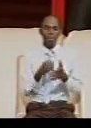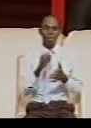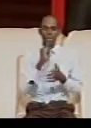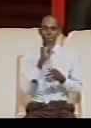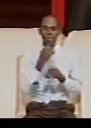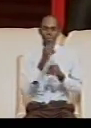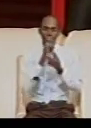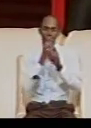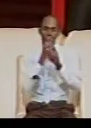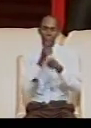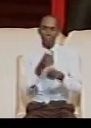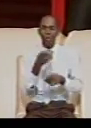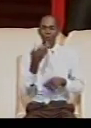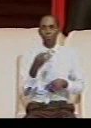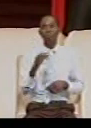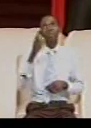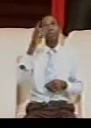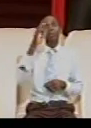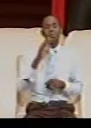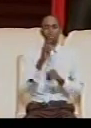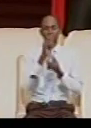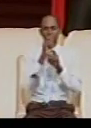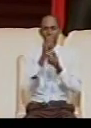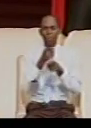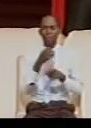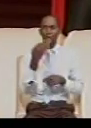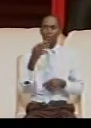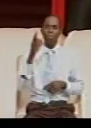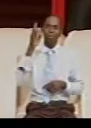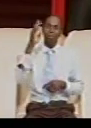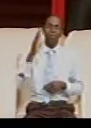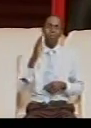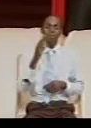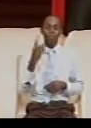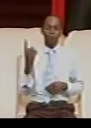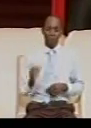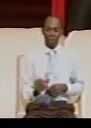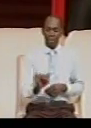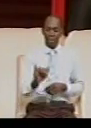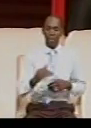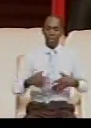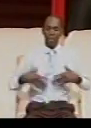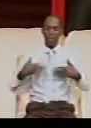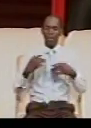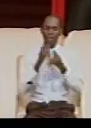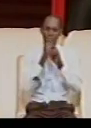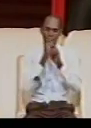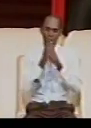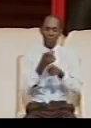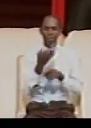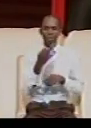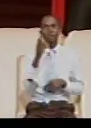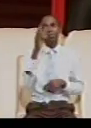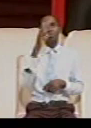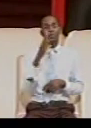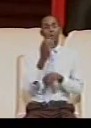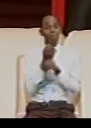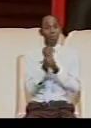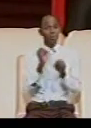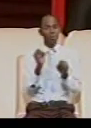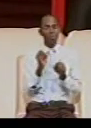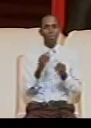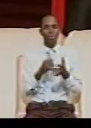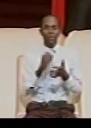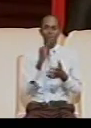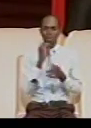gift of God. Gift of God. Eternal life, gift of God. Salvation, gift